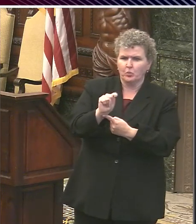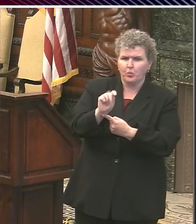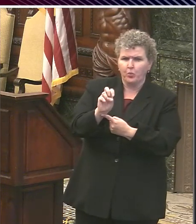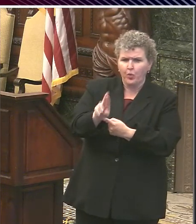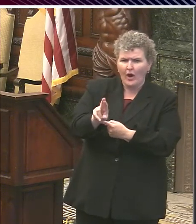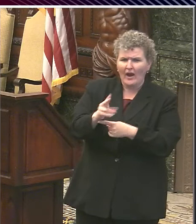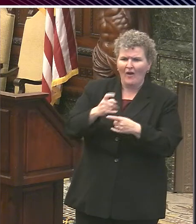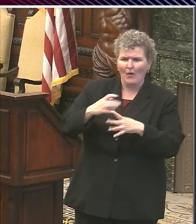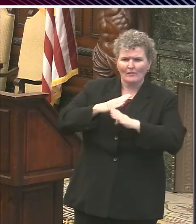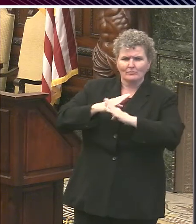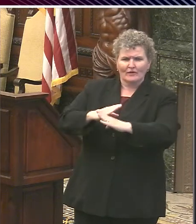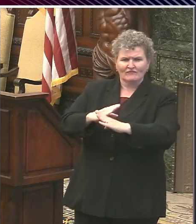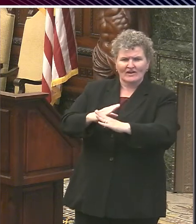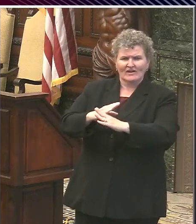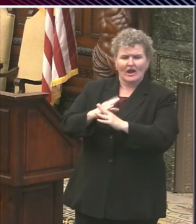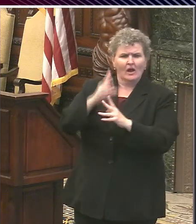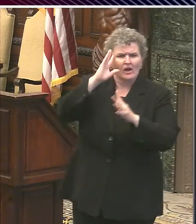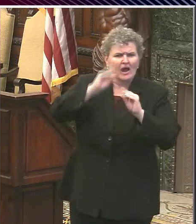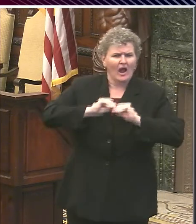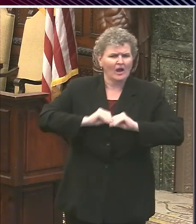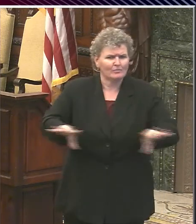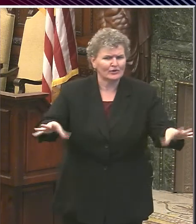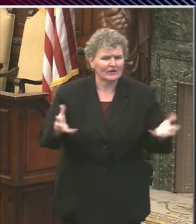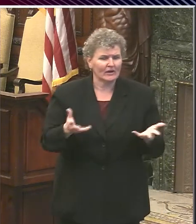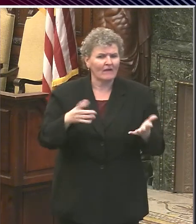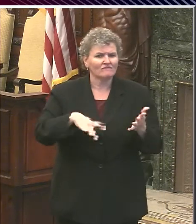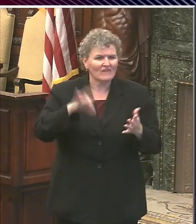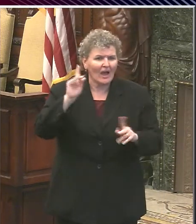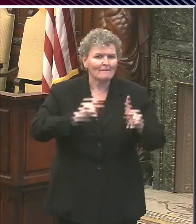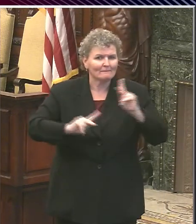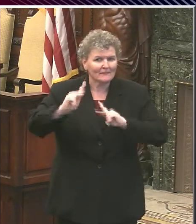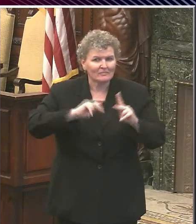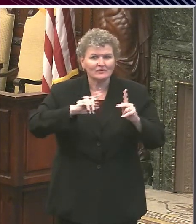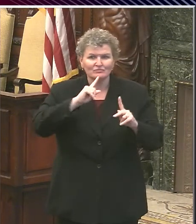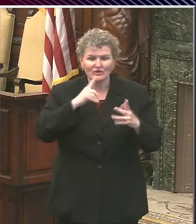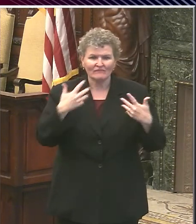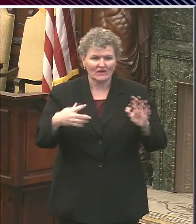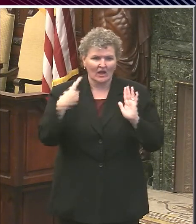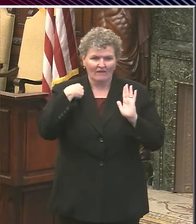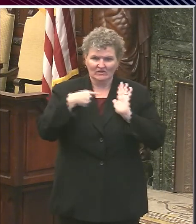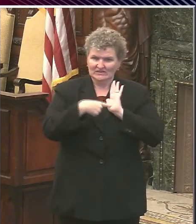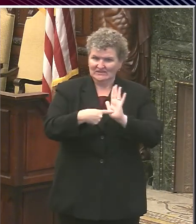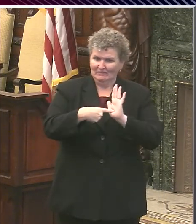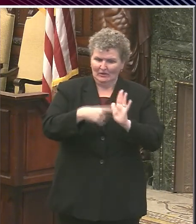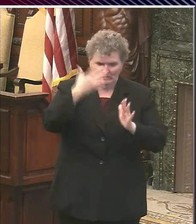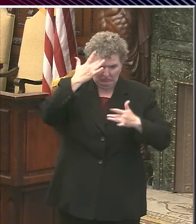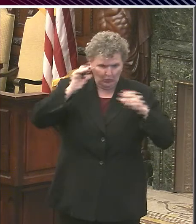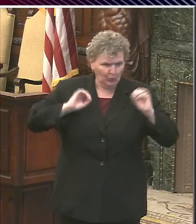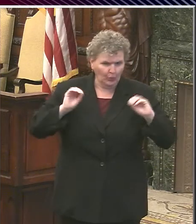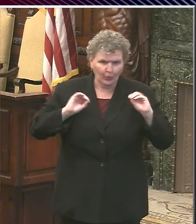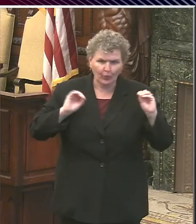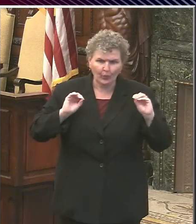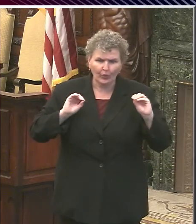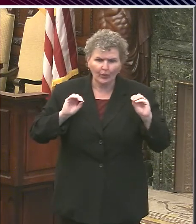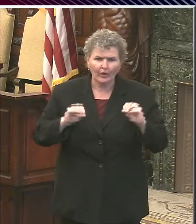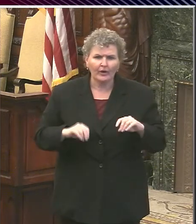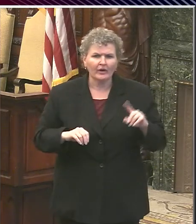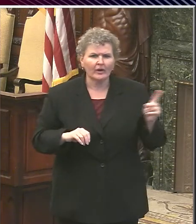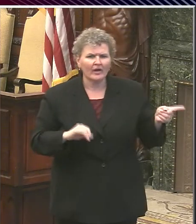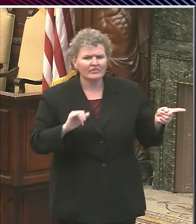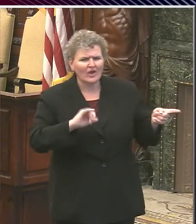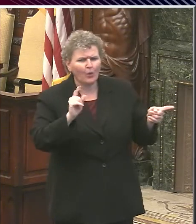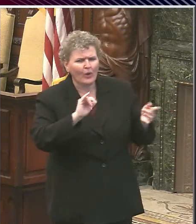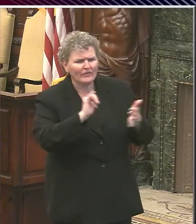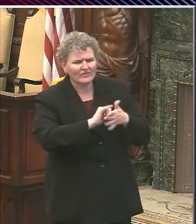the outbreaks and to find people who are asymptomatic? Is this just where they actually test wastewater to see for presence